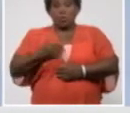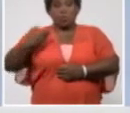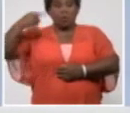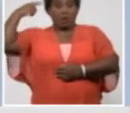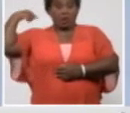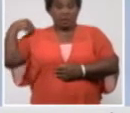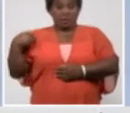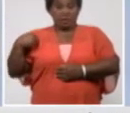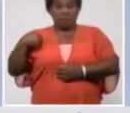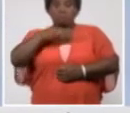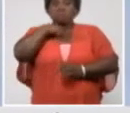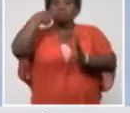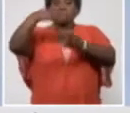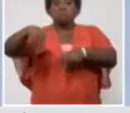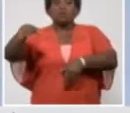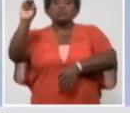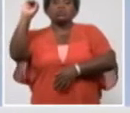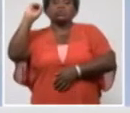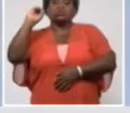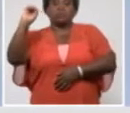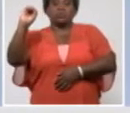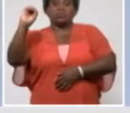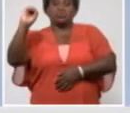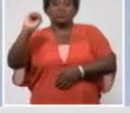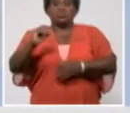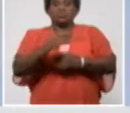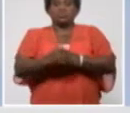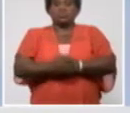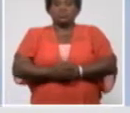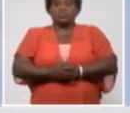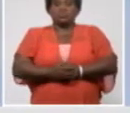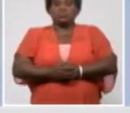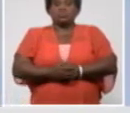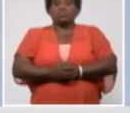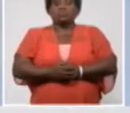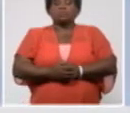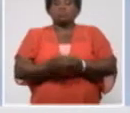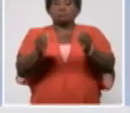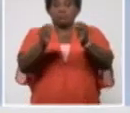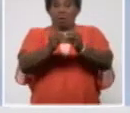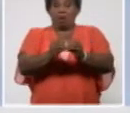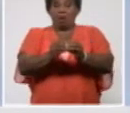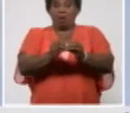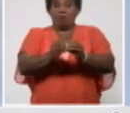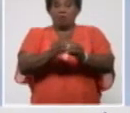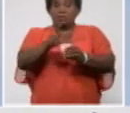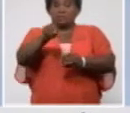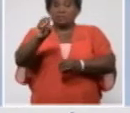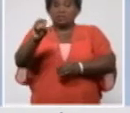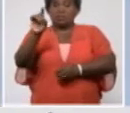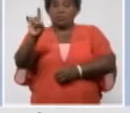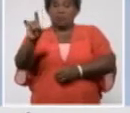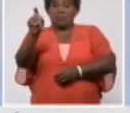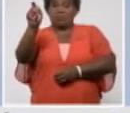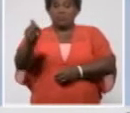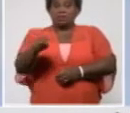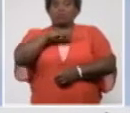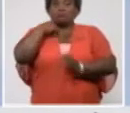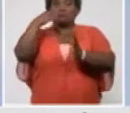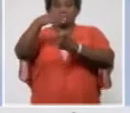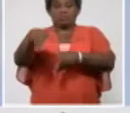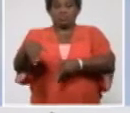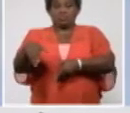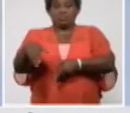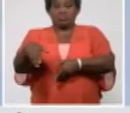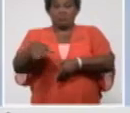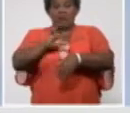a mortality rate of 2.2%, lower than the global rate of 3.16% and the